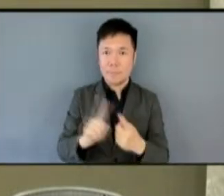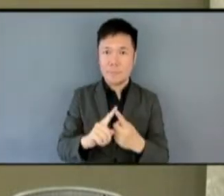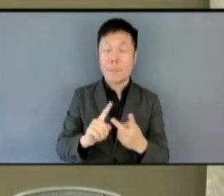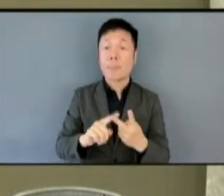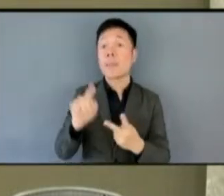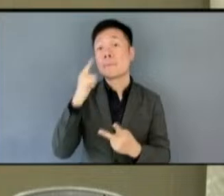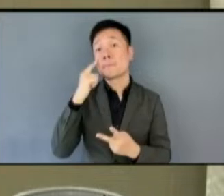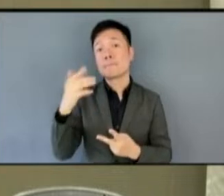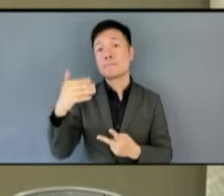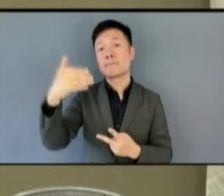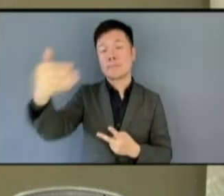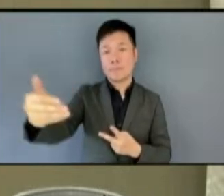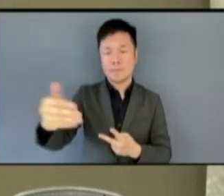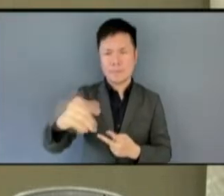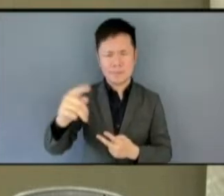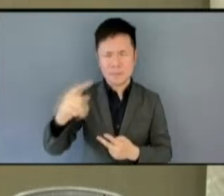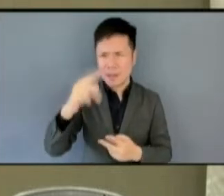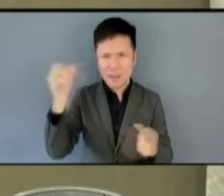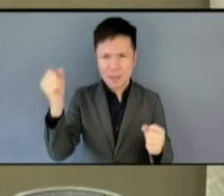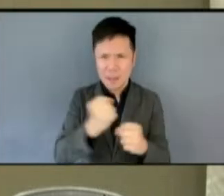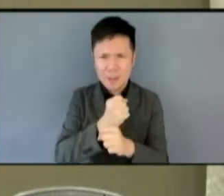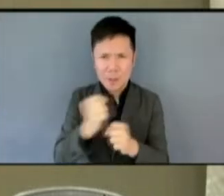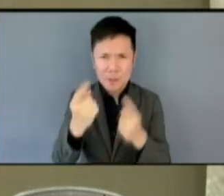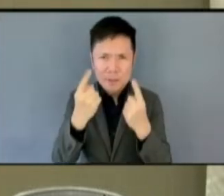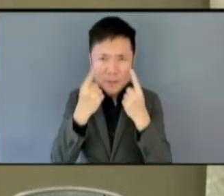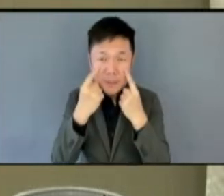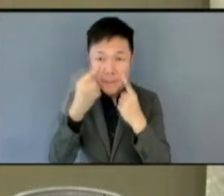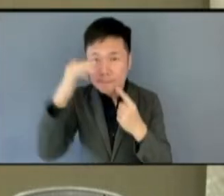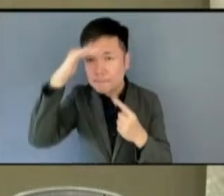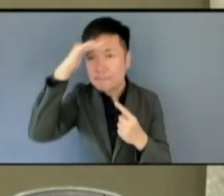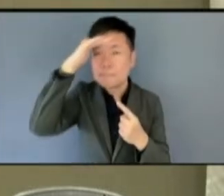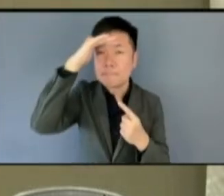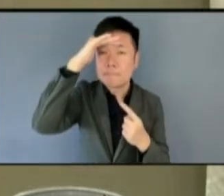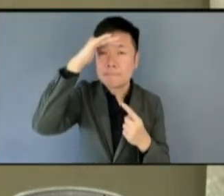of the room. I can't see, but over to you. And then...